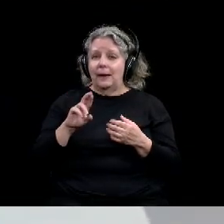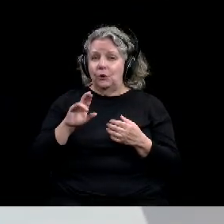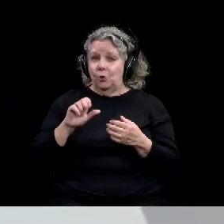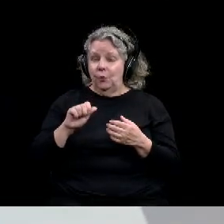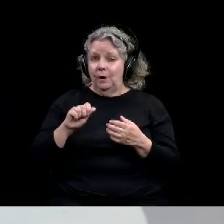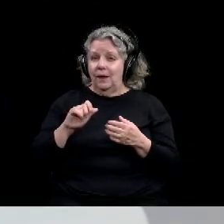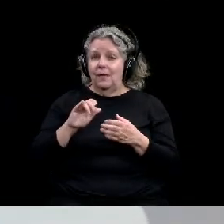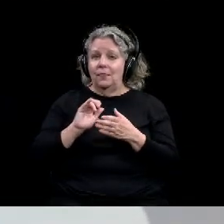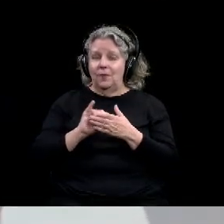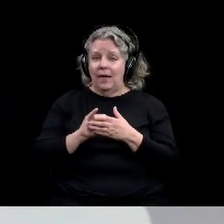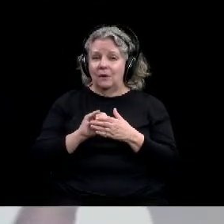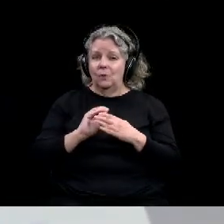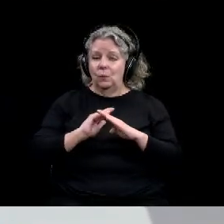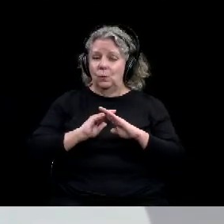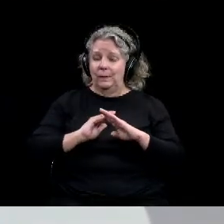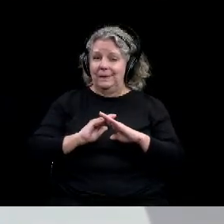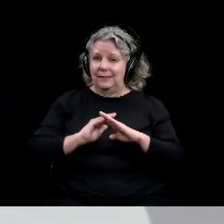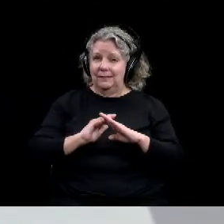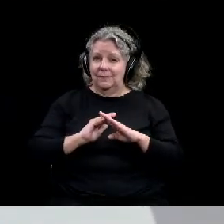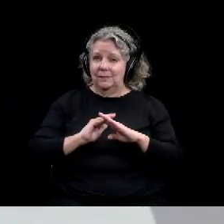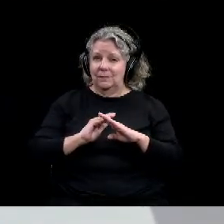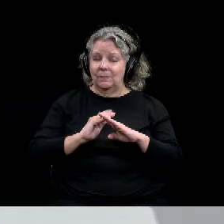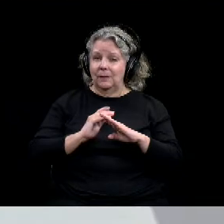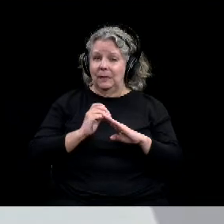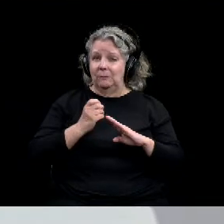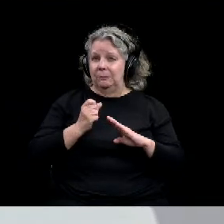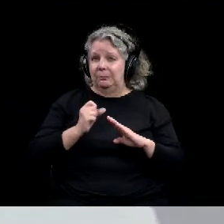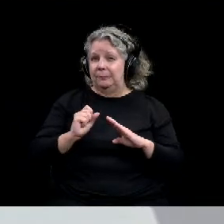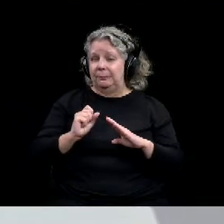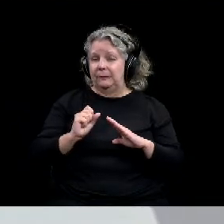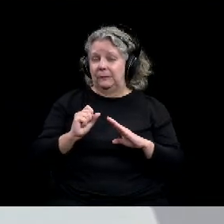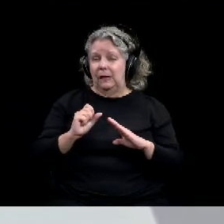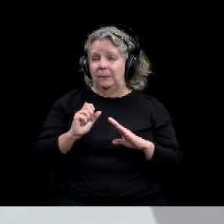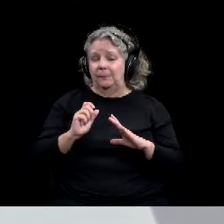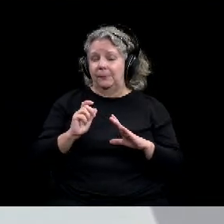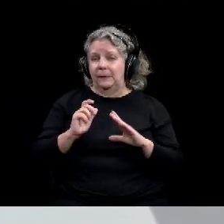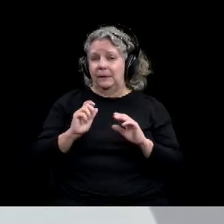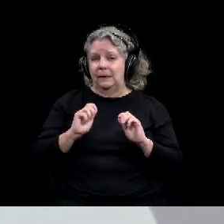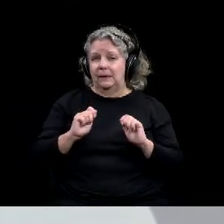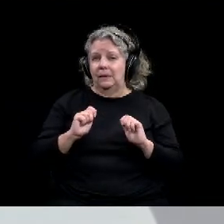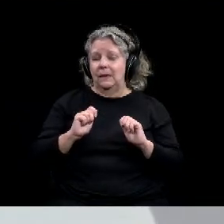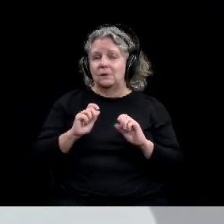prescribed antibiotics without real clinical indications.